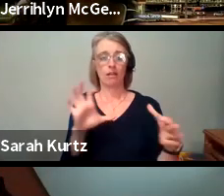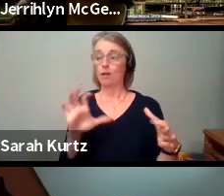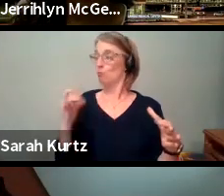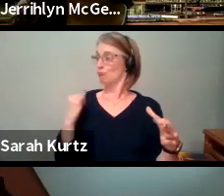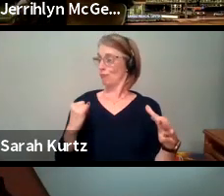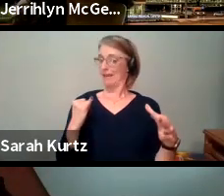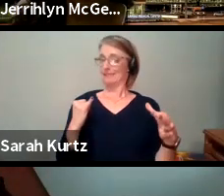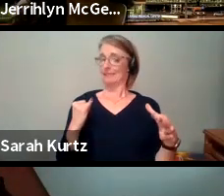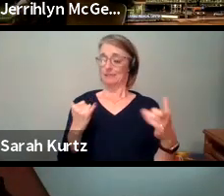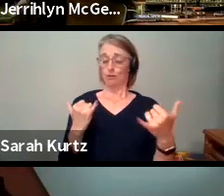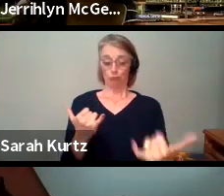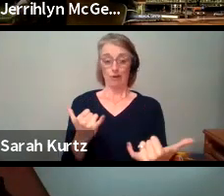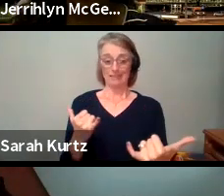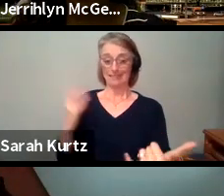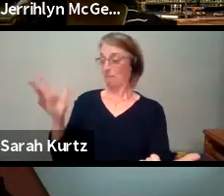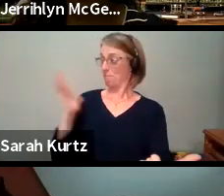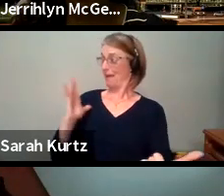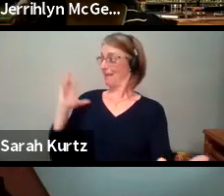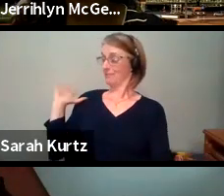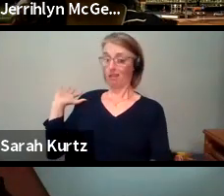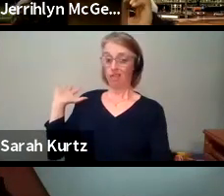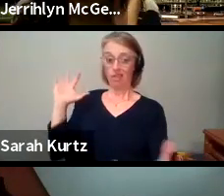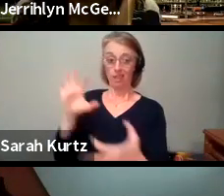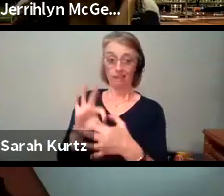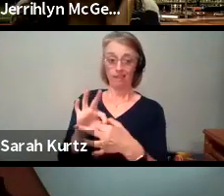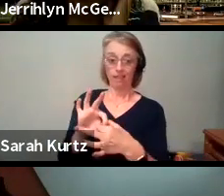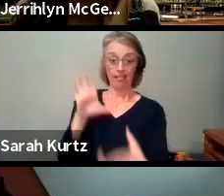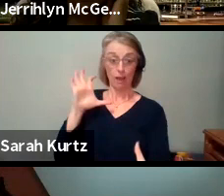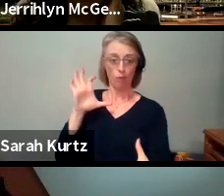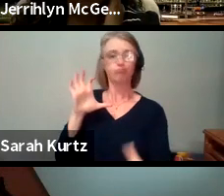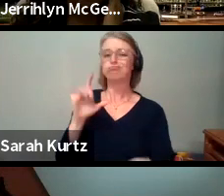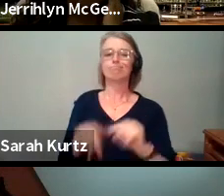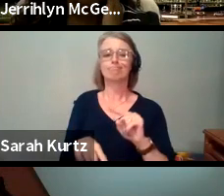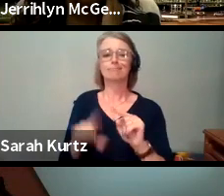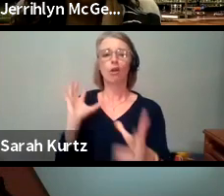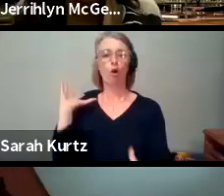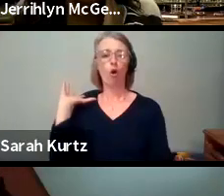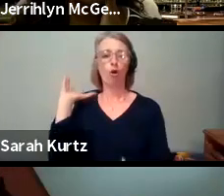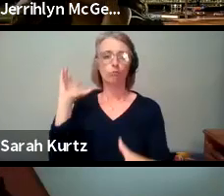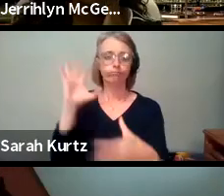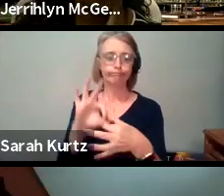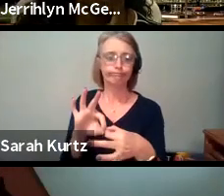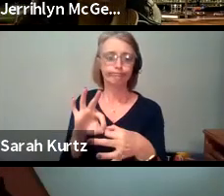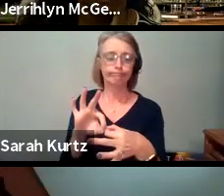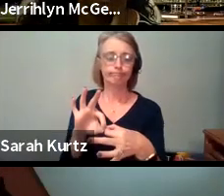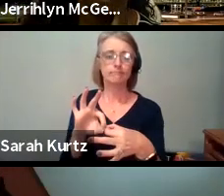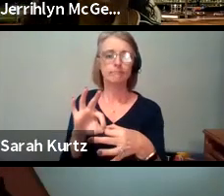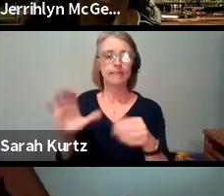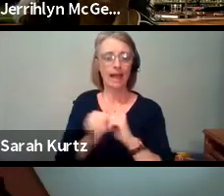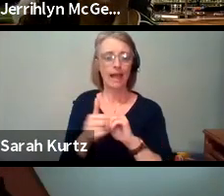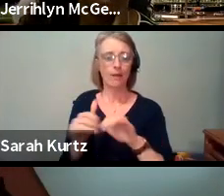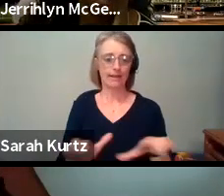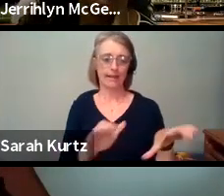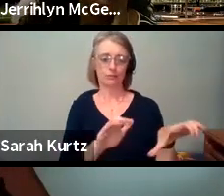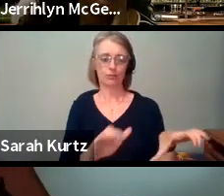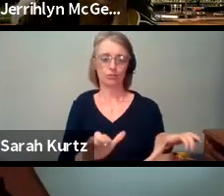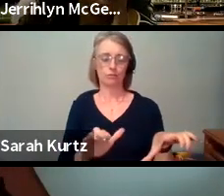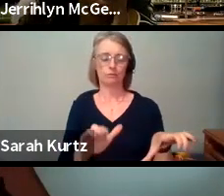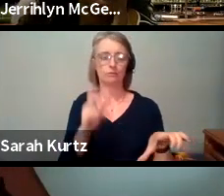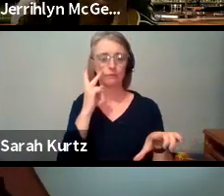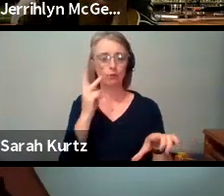must understand the structures, policies, and practices and norms and values in order to take action, and action